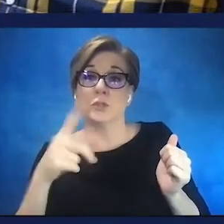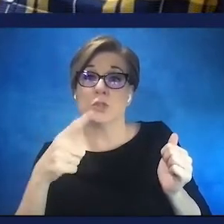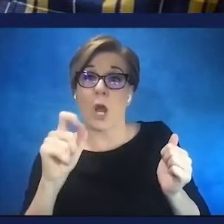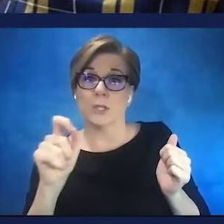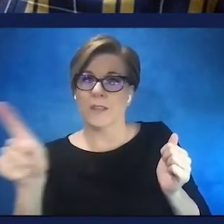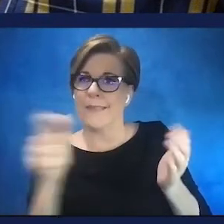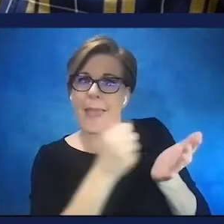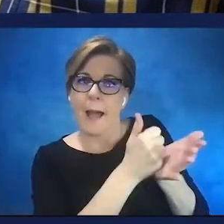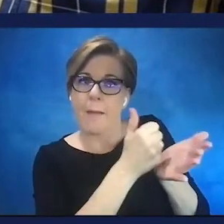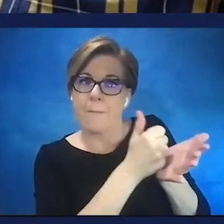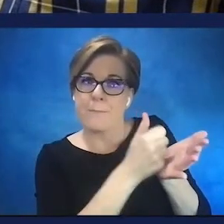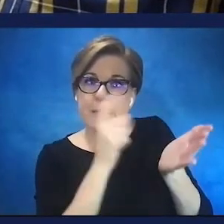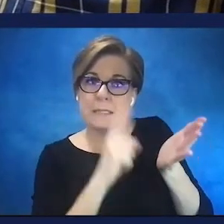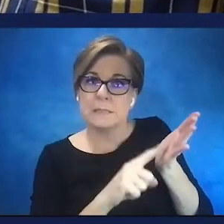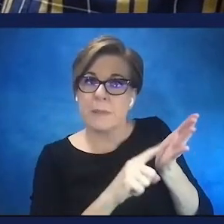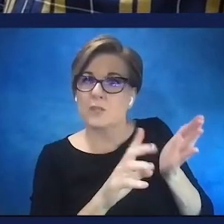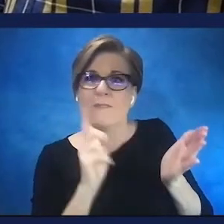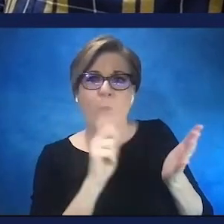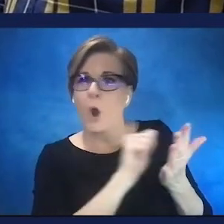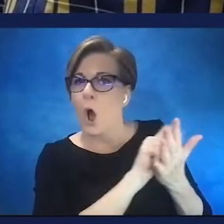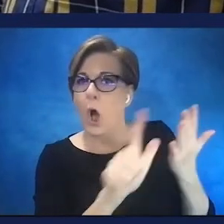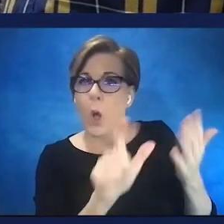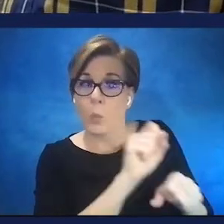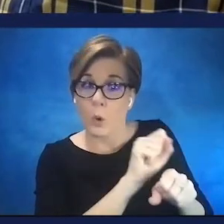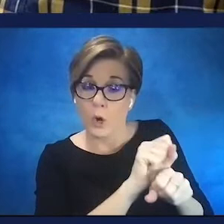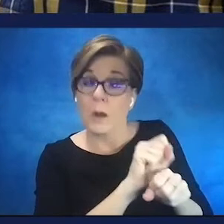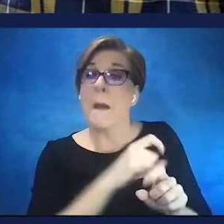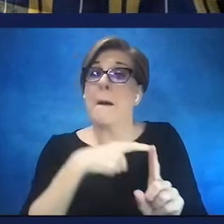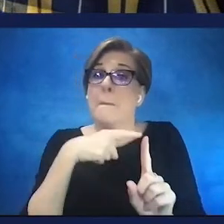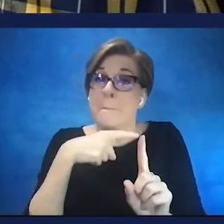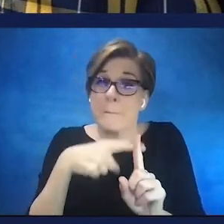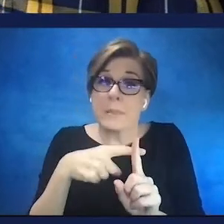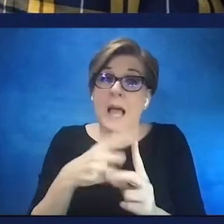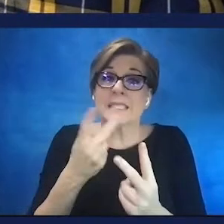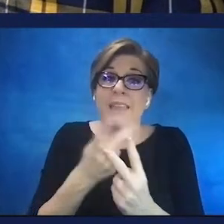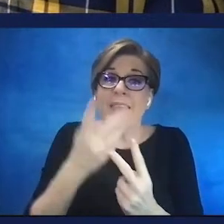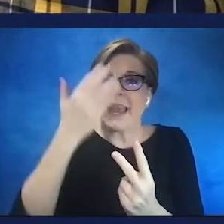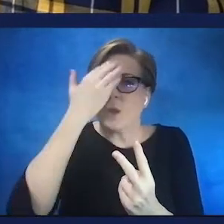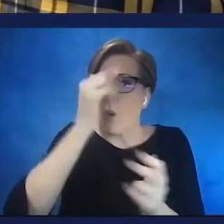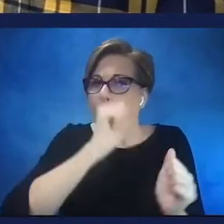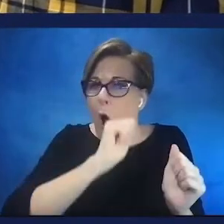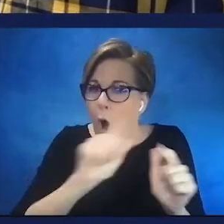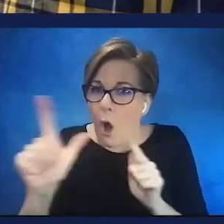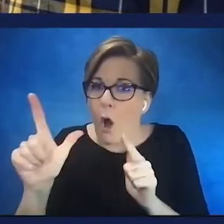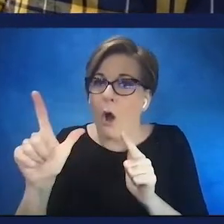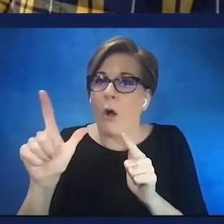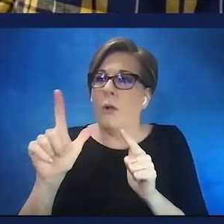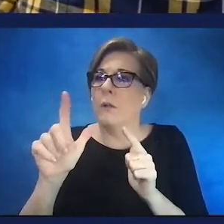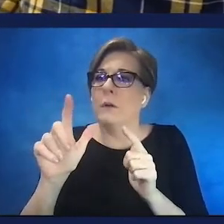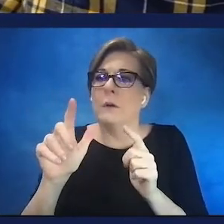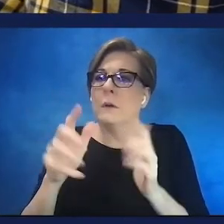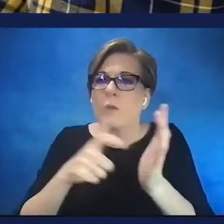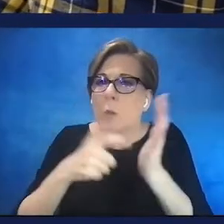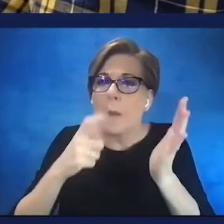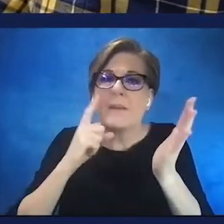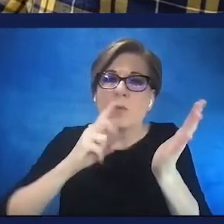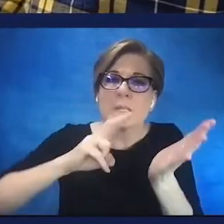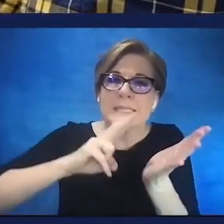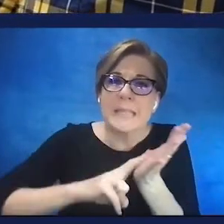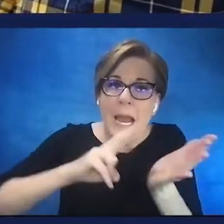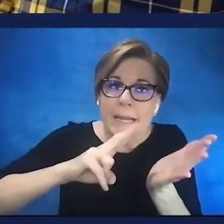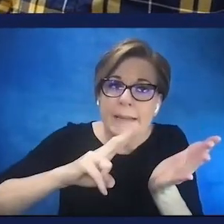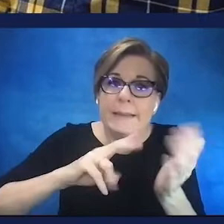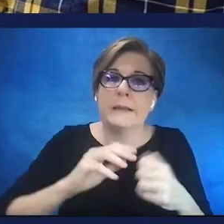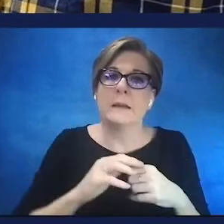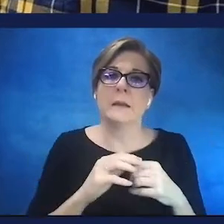all their duties. They also know all the procedures for signing in to the